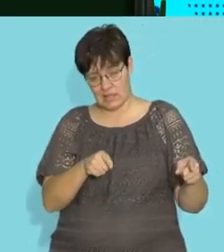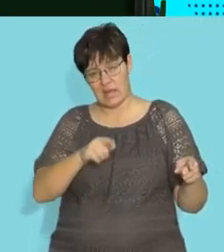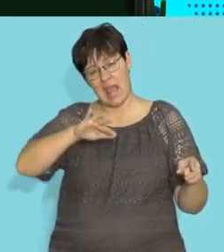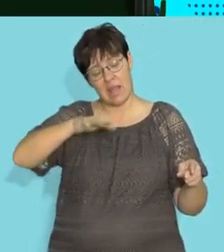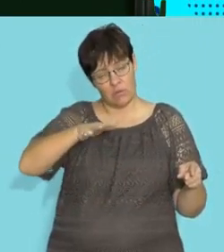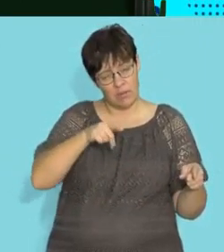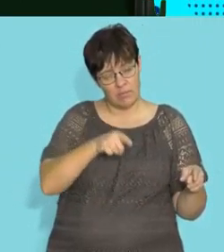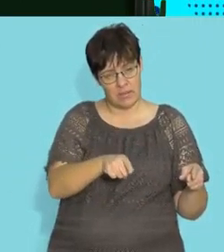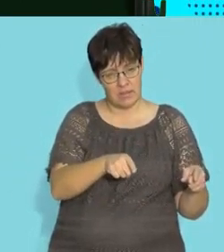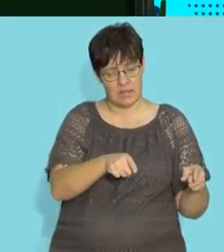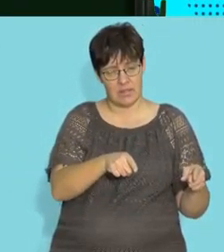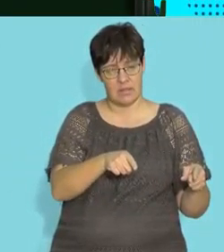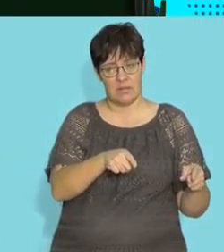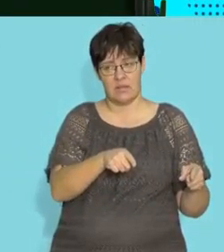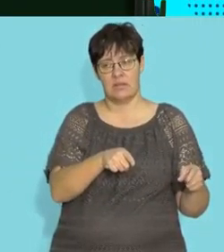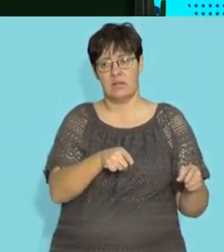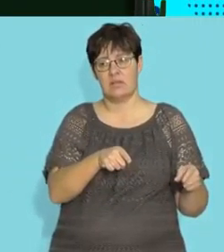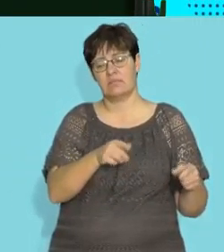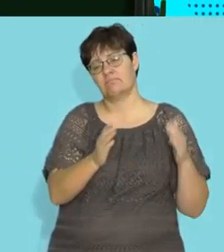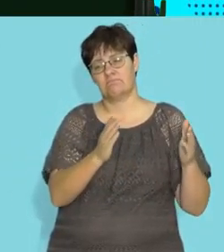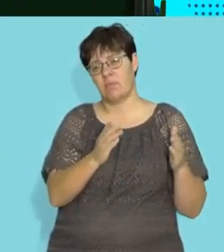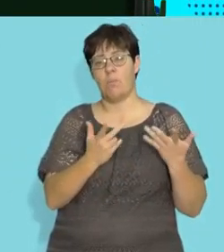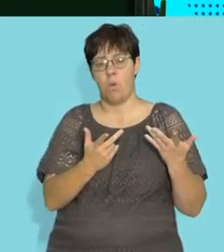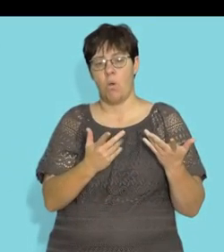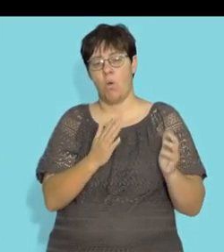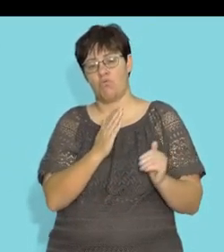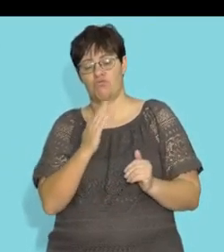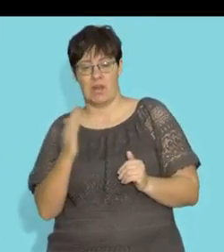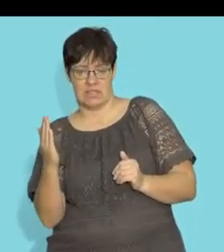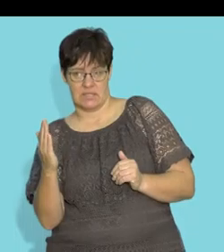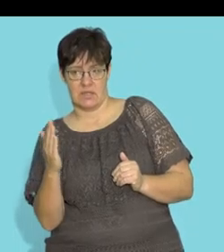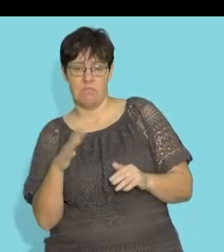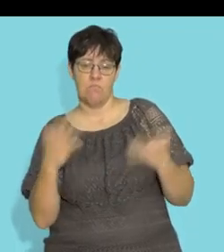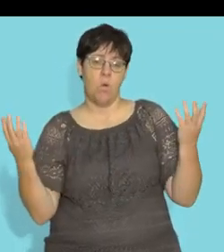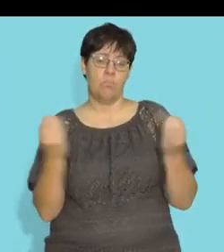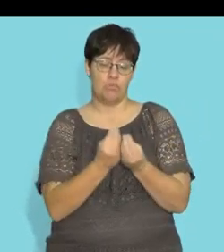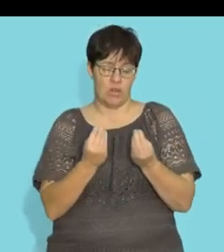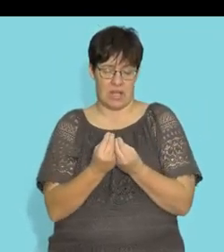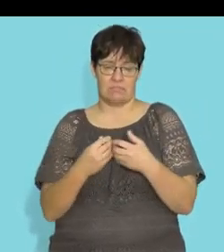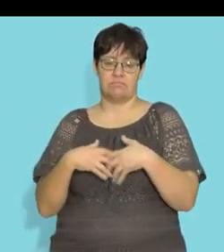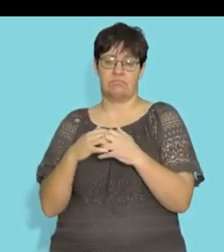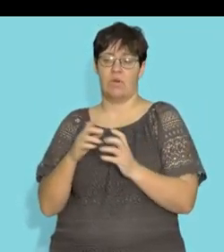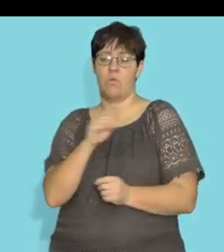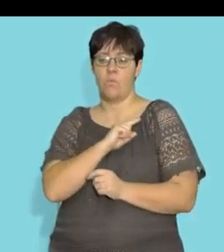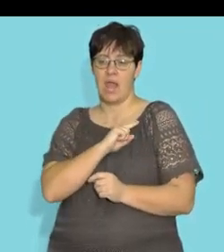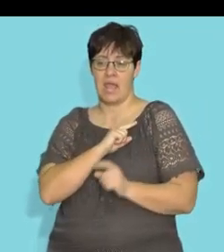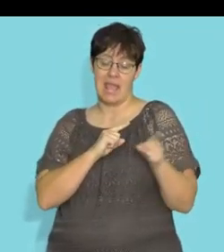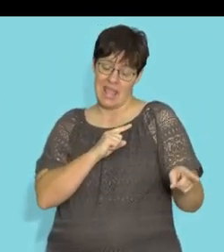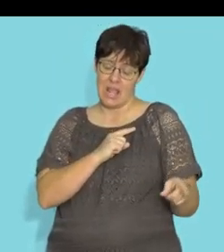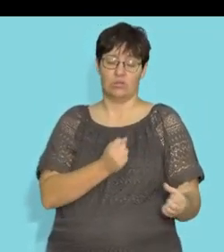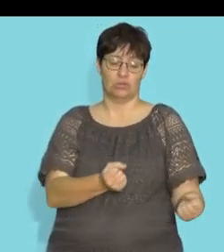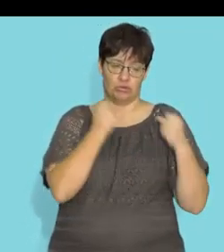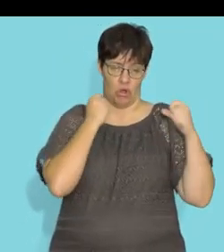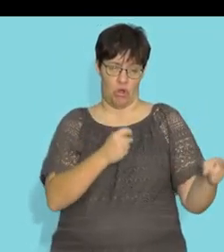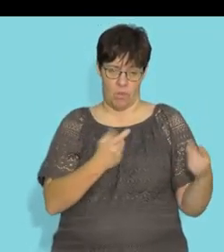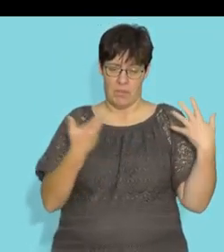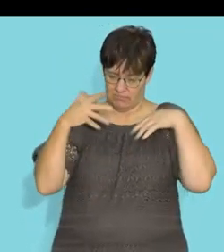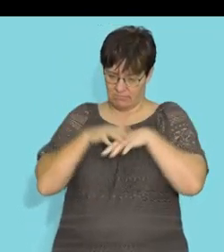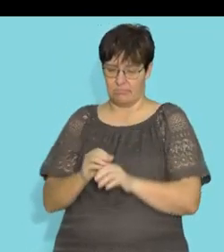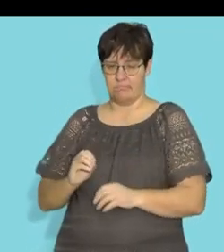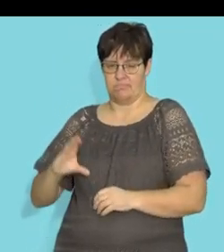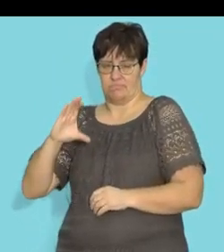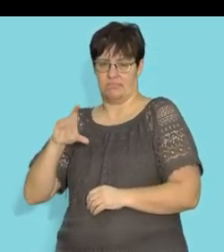know, except for the fact that we know that hydrochloric acid is an acid and water is a base, we also know that hydrochloric is a